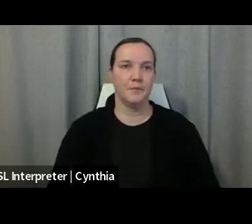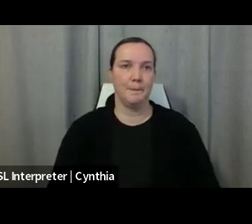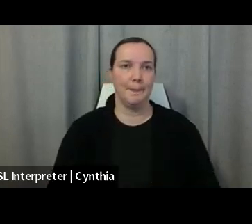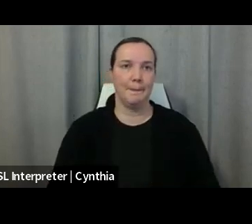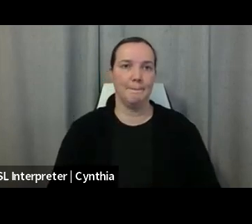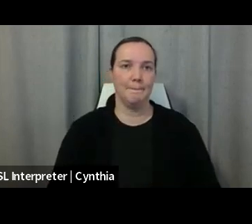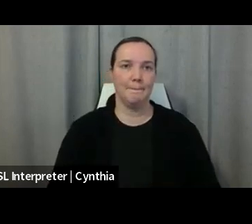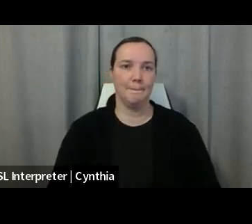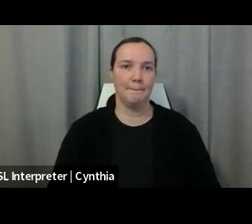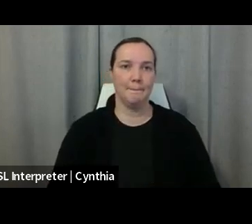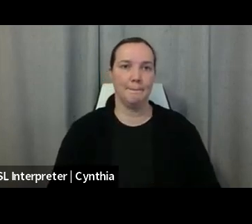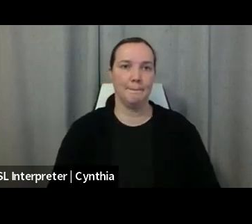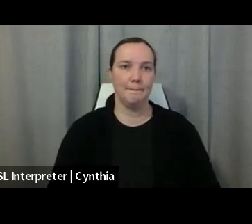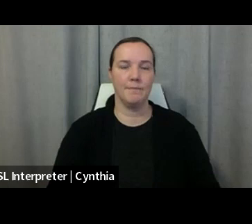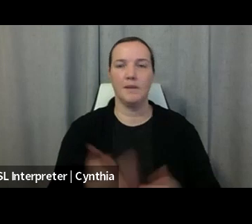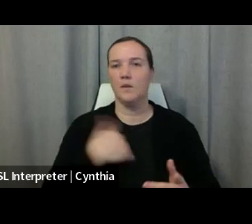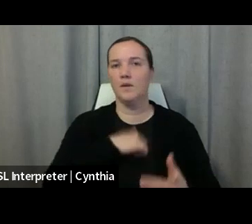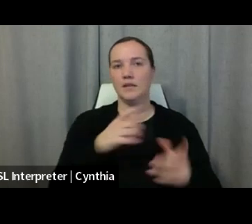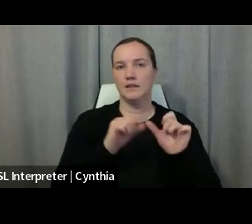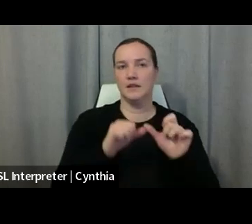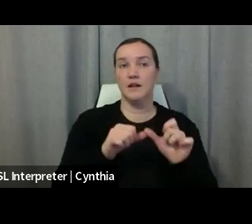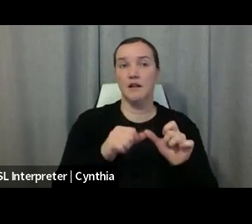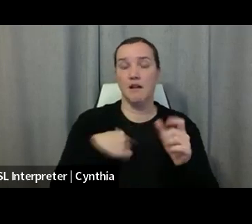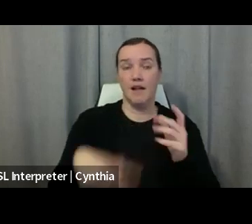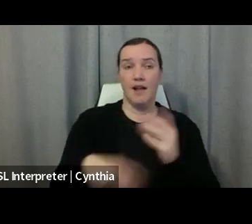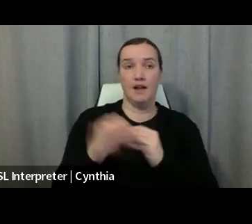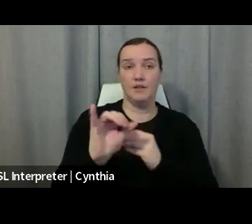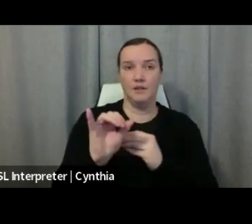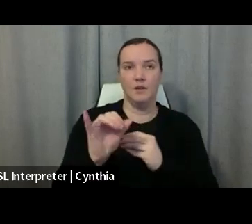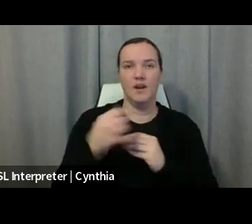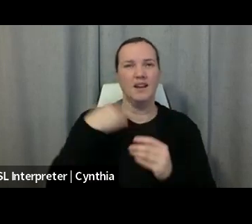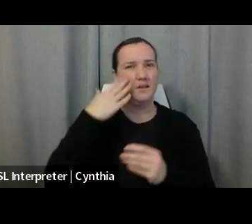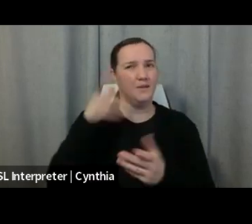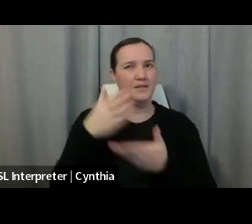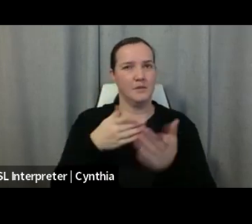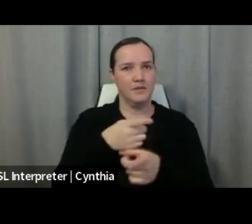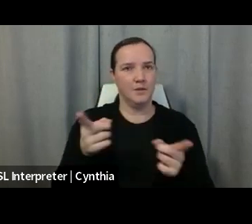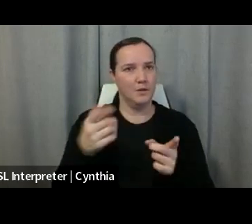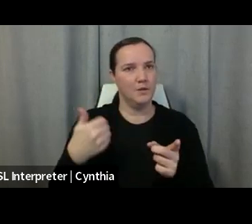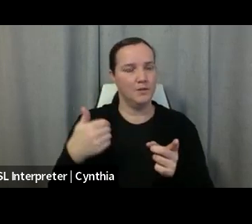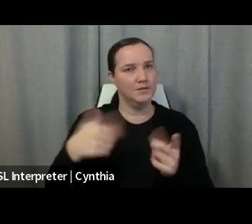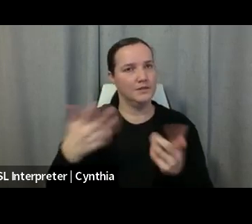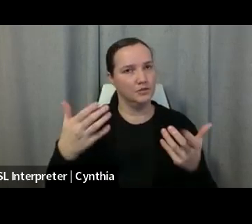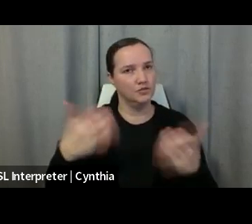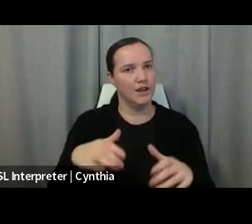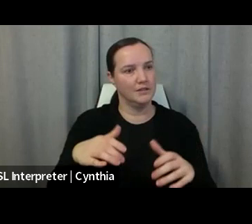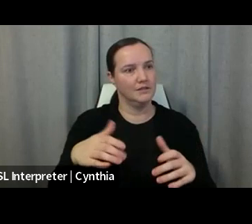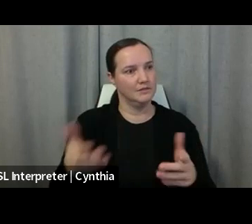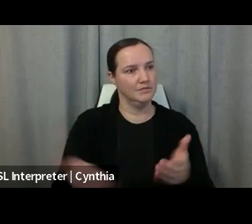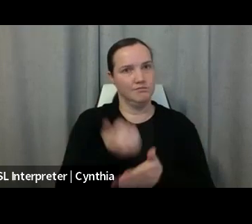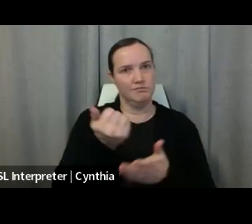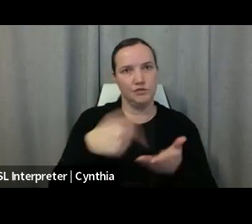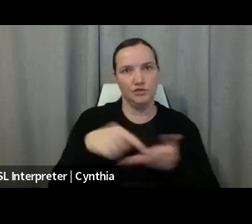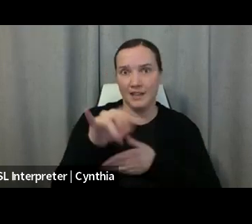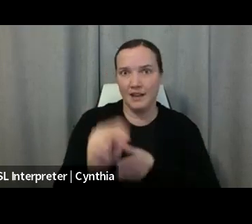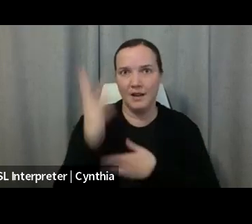All right, we'll keep moving. I mean, we'll add on. And again, as I'm doing this with you, I know some of you, this is a chance for us to check in, because I have